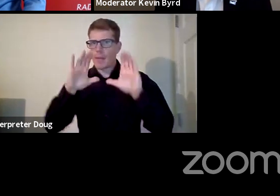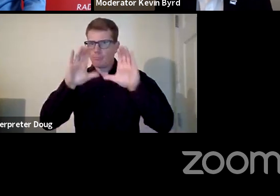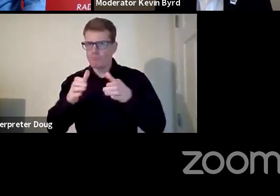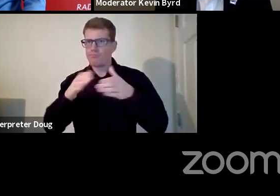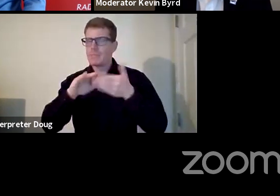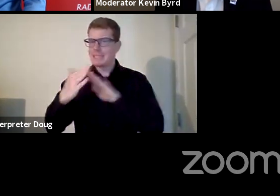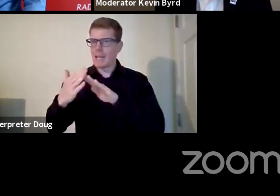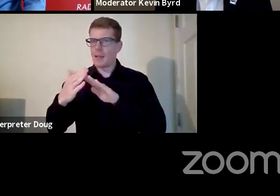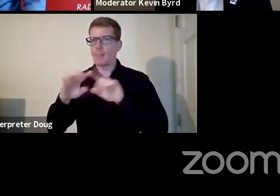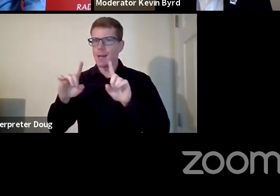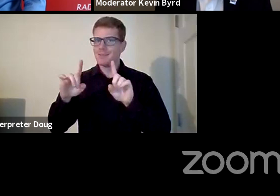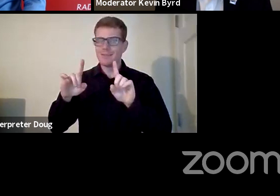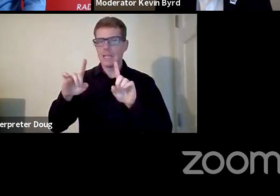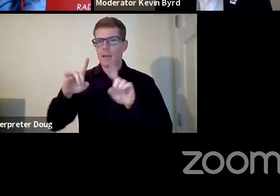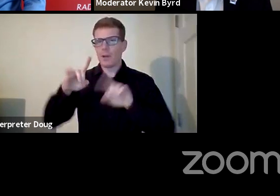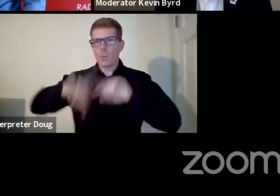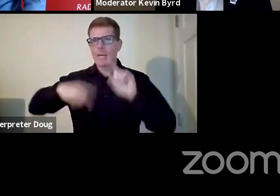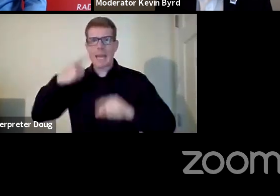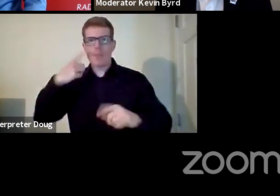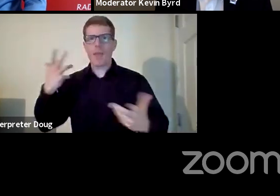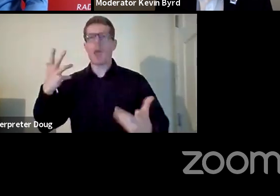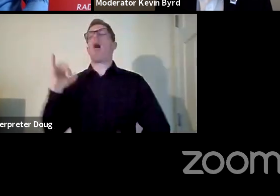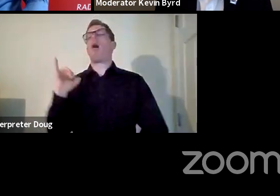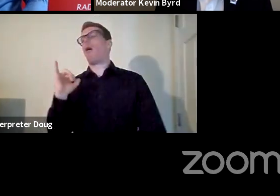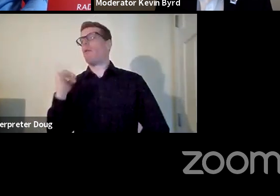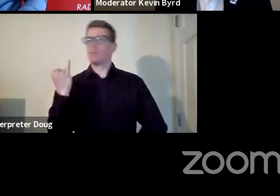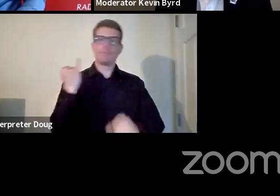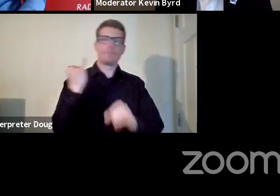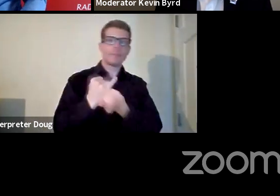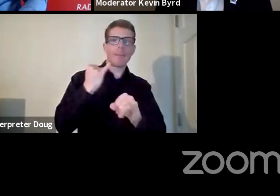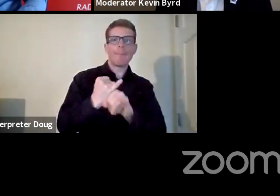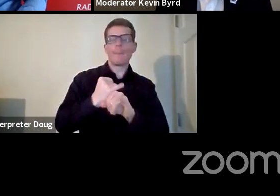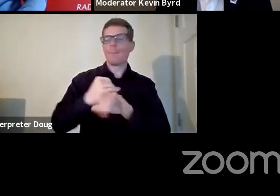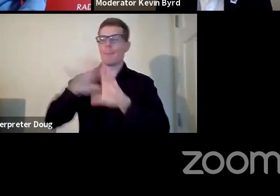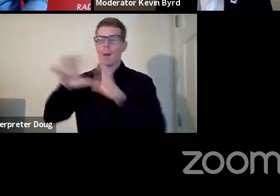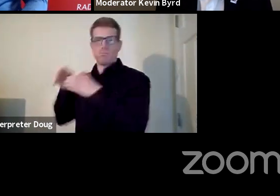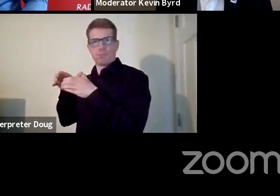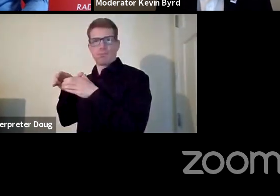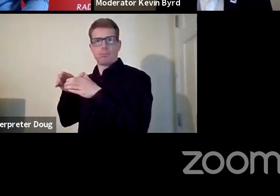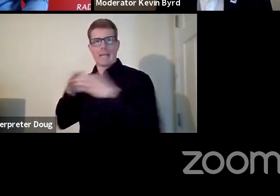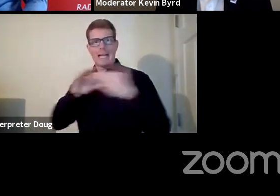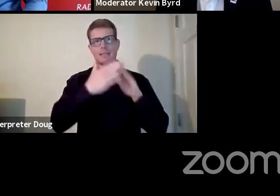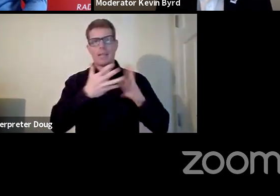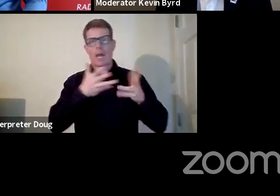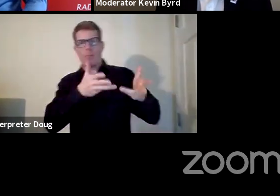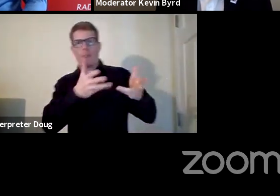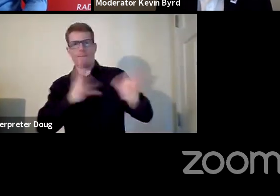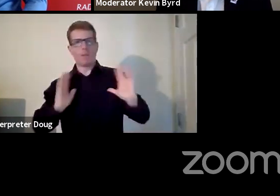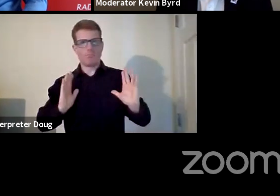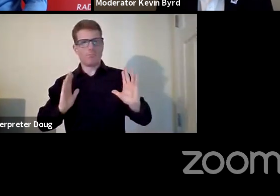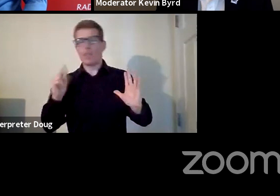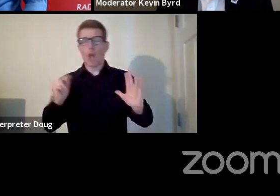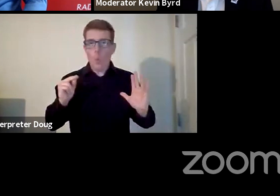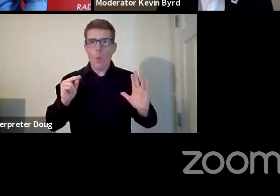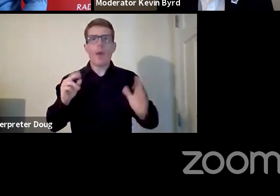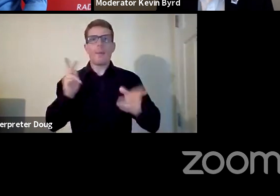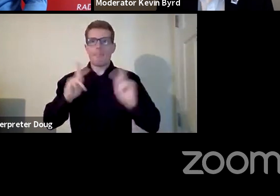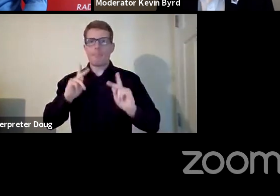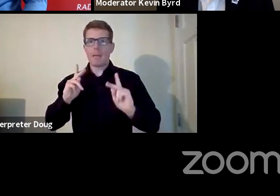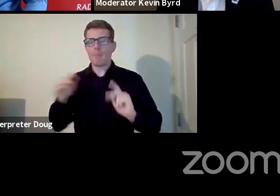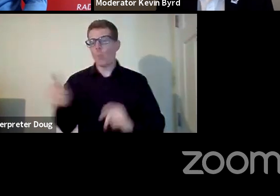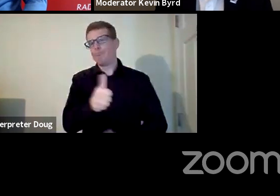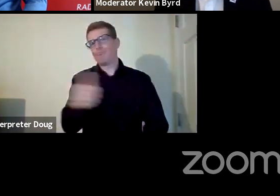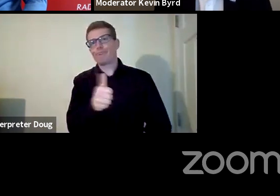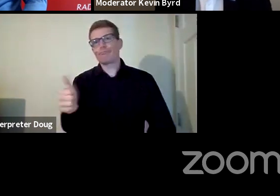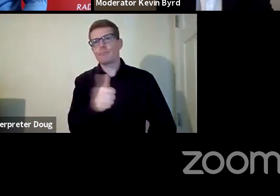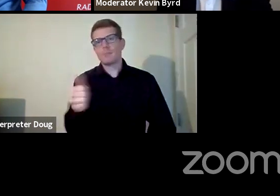town. The people are moving back and forth all day, every day. And so we're trying to do this in a holistic manner. And that's where the VDH and the